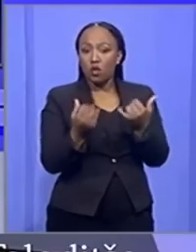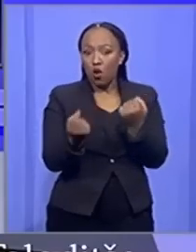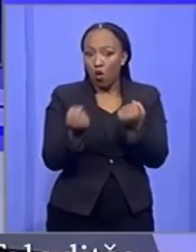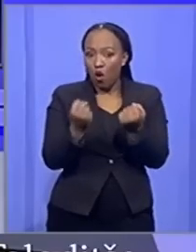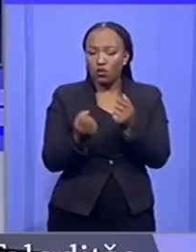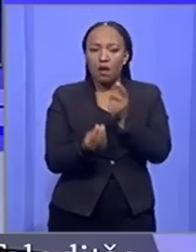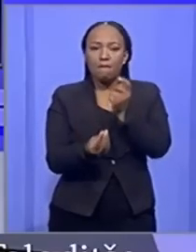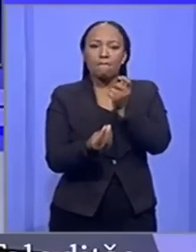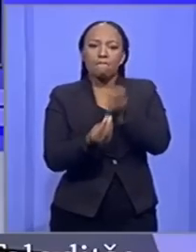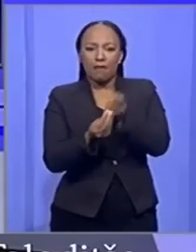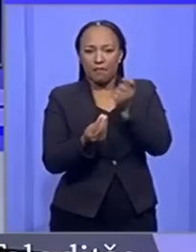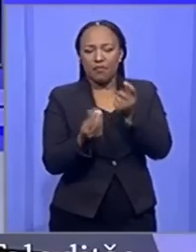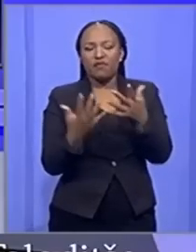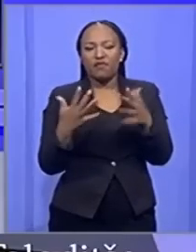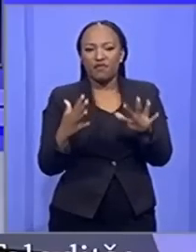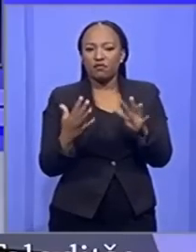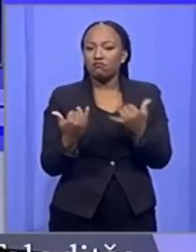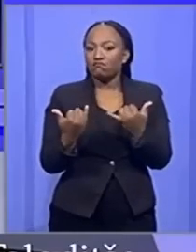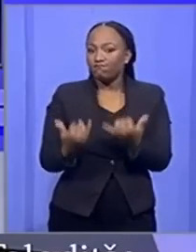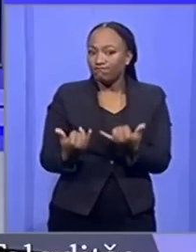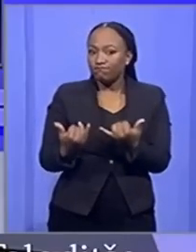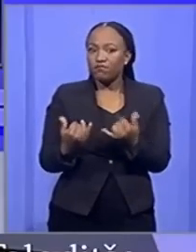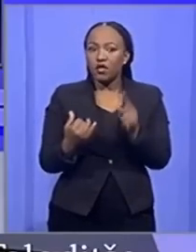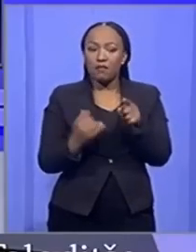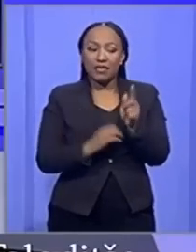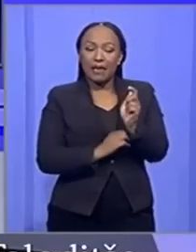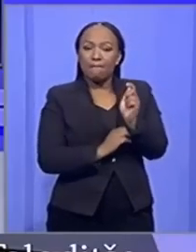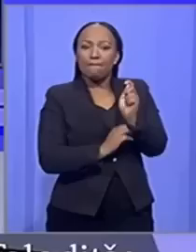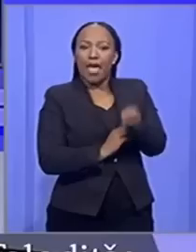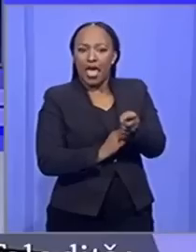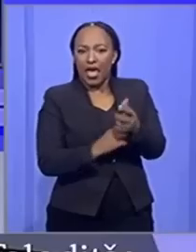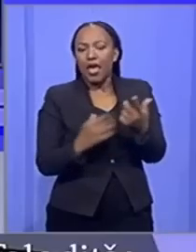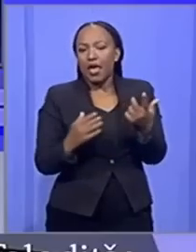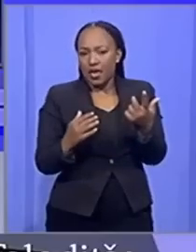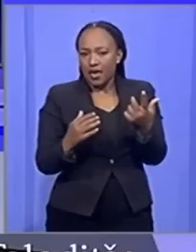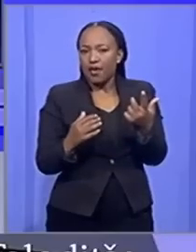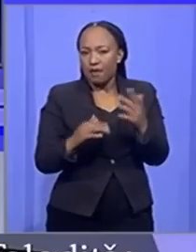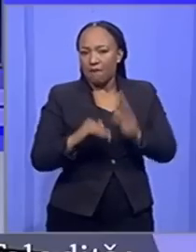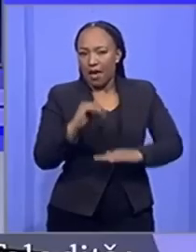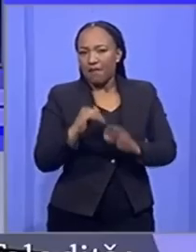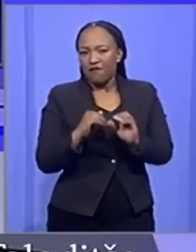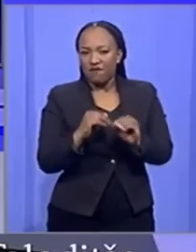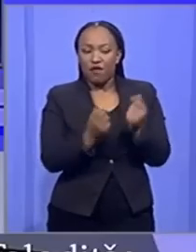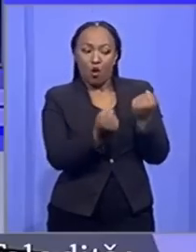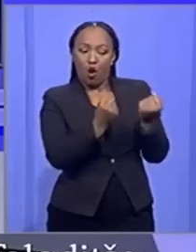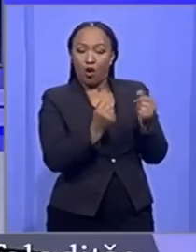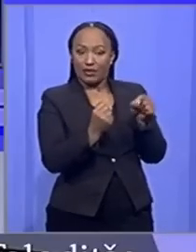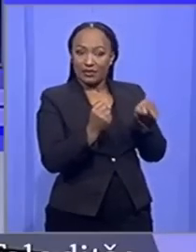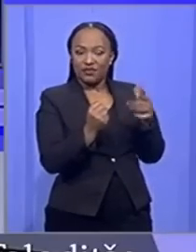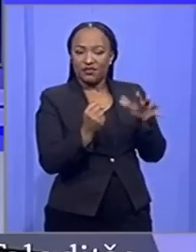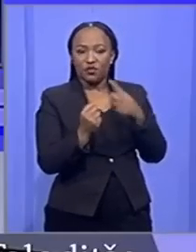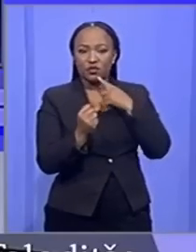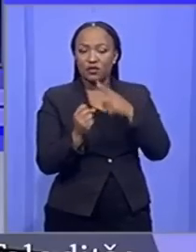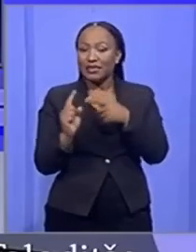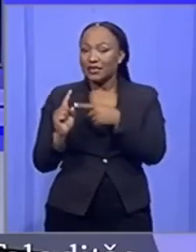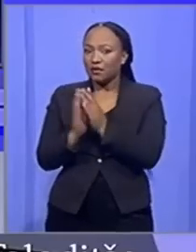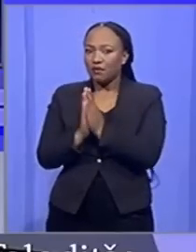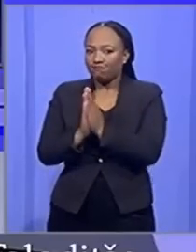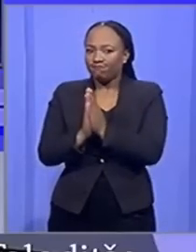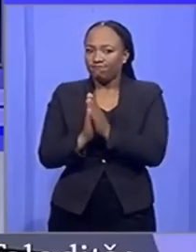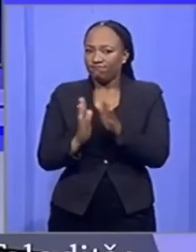ya Khumalo mo a laetšego gape go lefelela ditshenyagalelo bjalo ka kotlo. Kgoro e boletše magareng ga tše dingwe gore kgopelo ya Khumalo